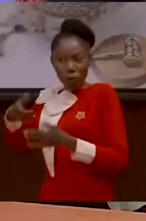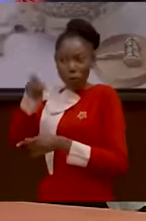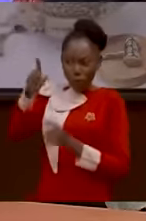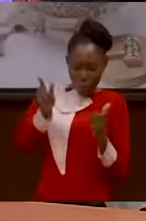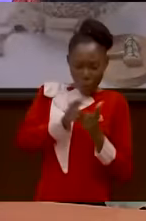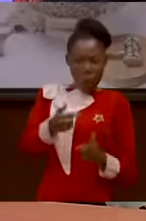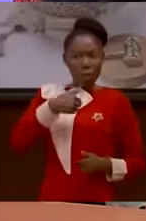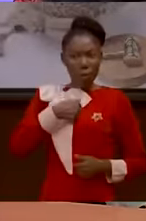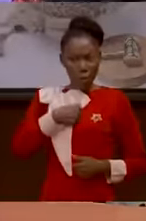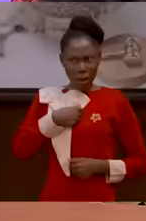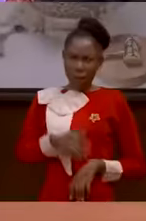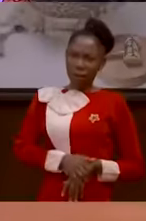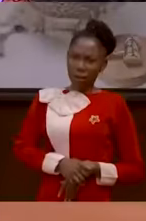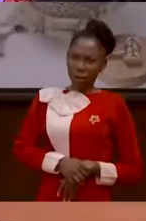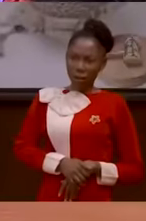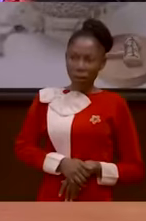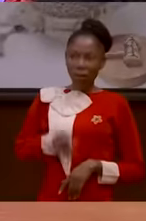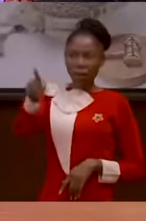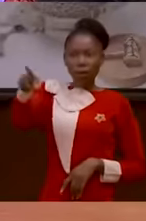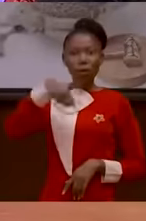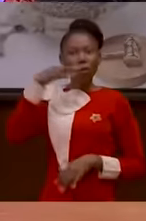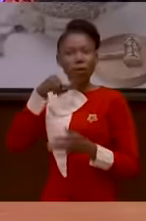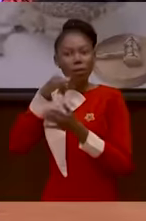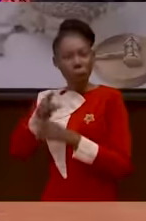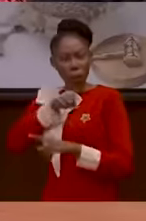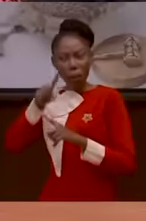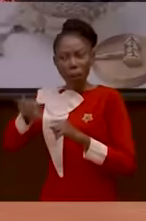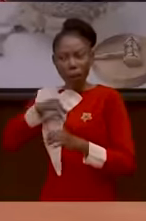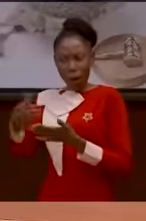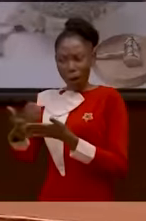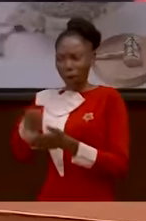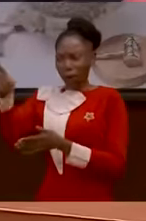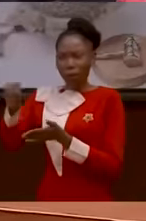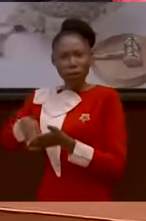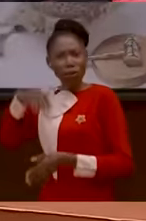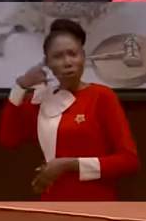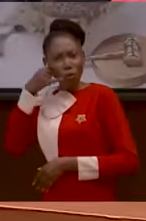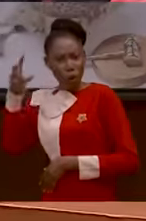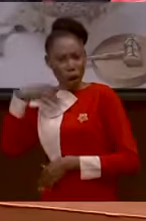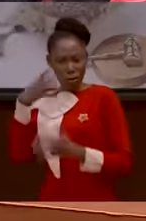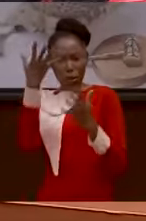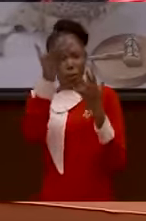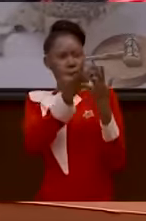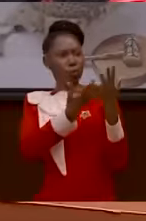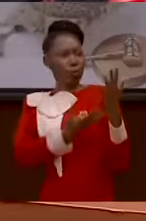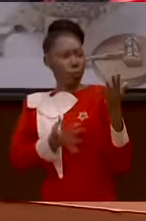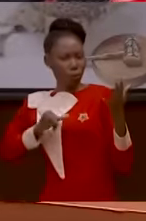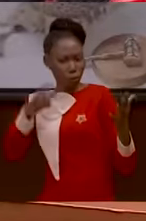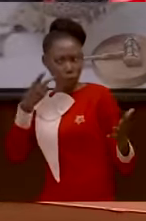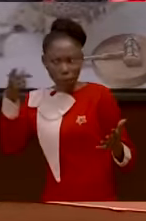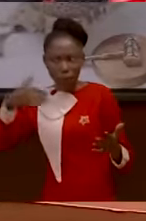girlfriend. He lied. Then when I took his phone, I saw their chat. I asked you, that where is this? And you told me you don't have a